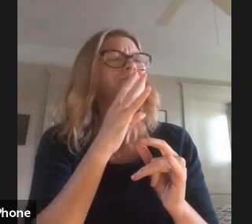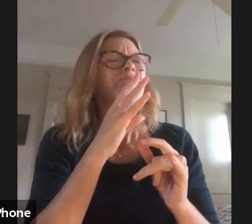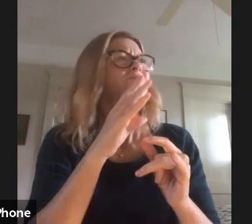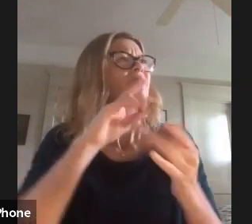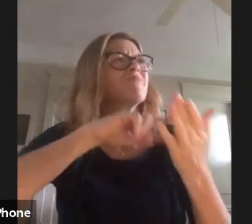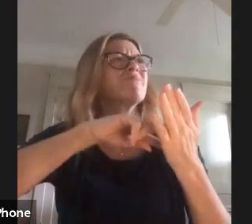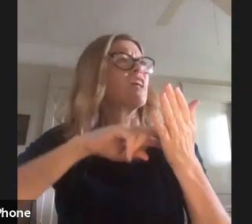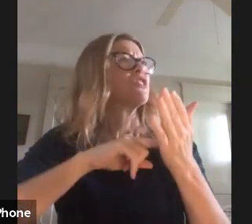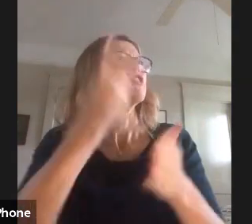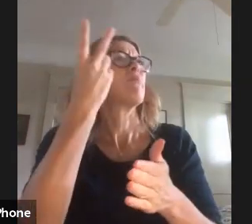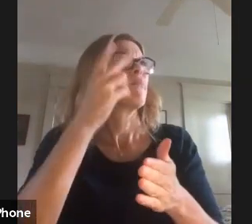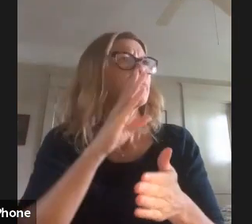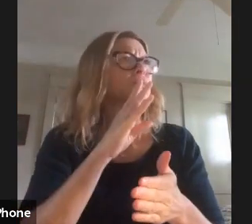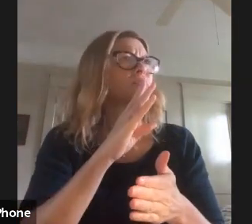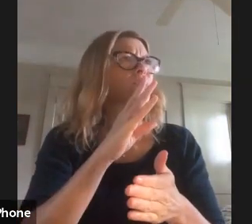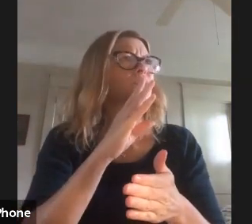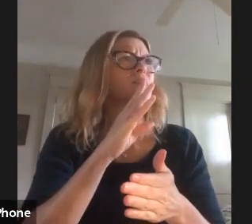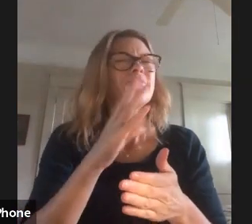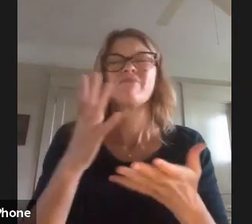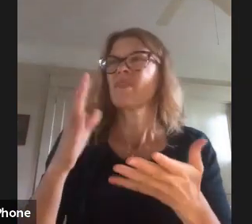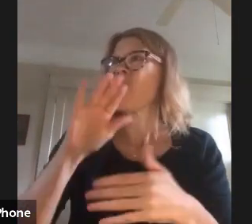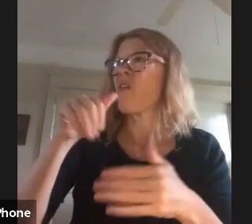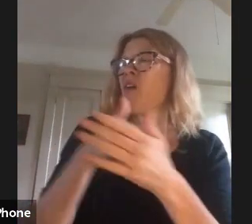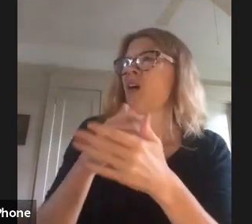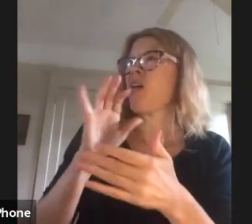the Lord would cut off all smooth tongues